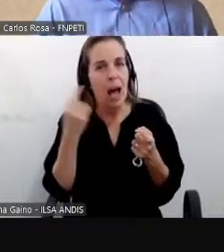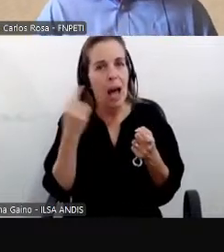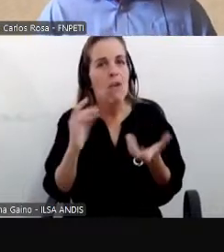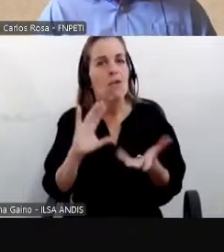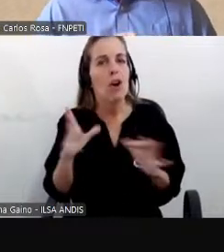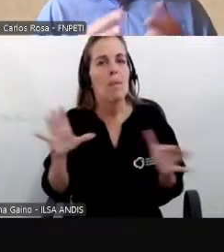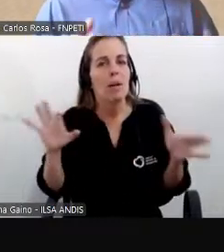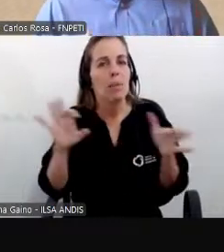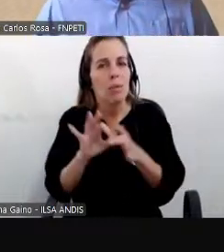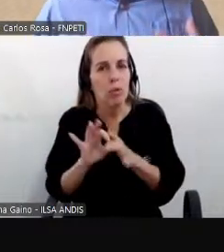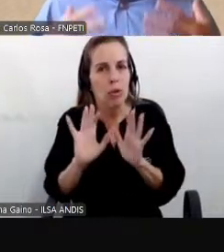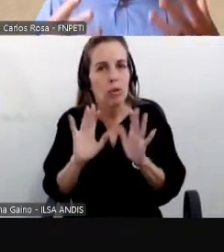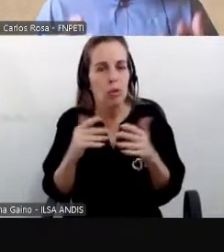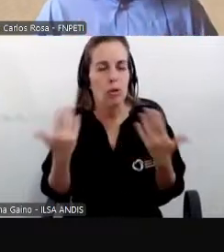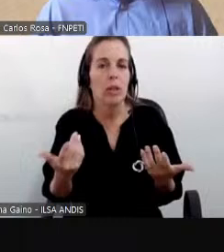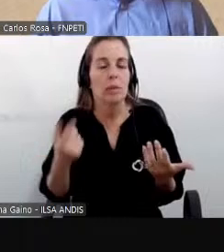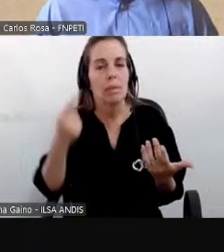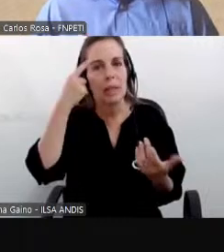they need to be